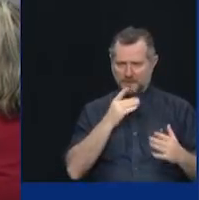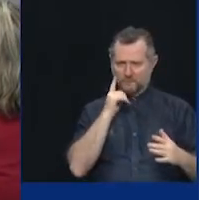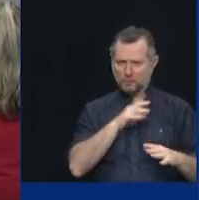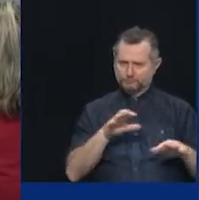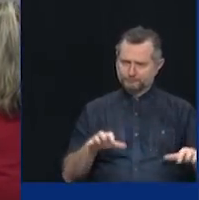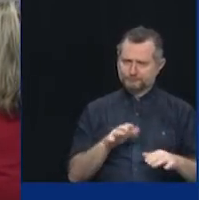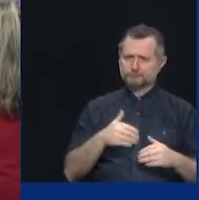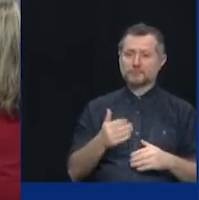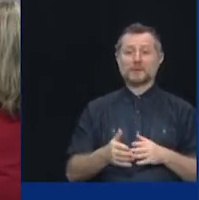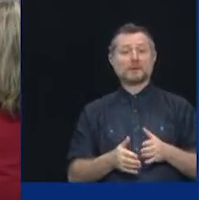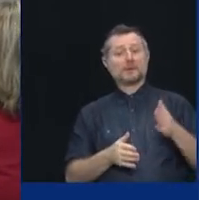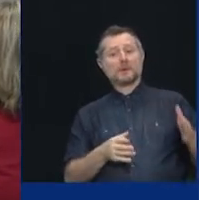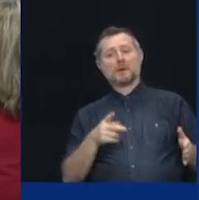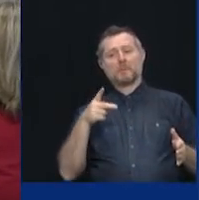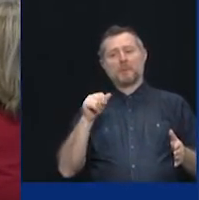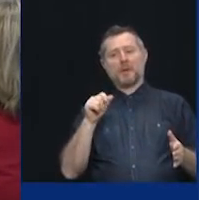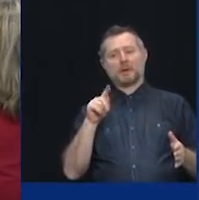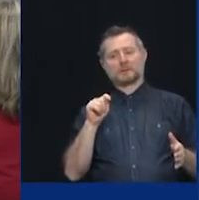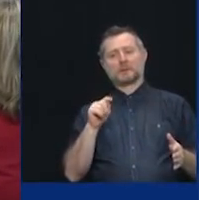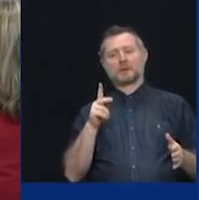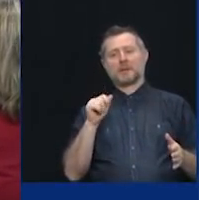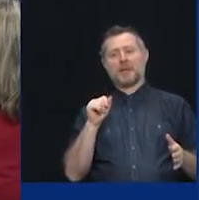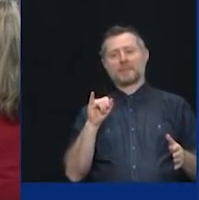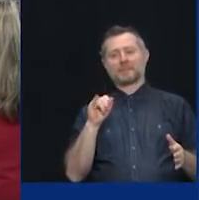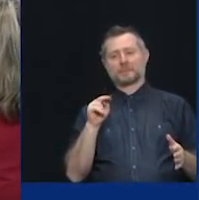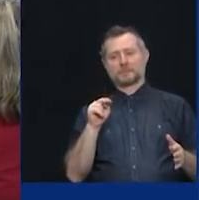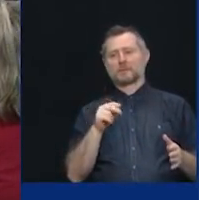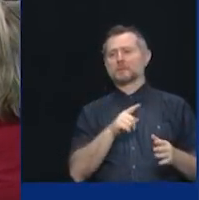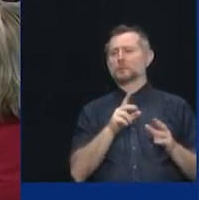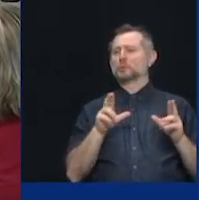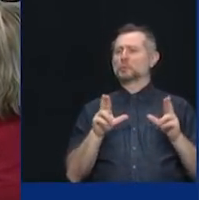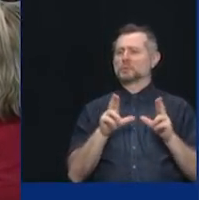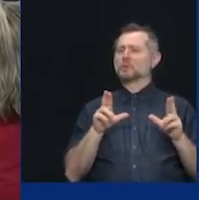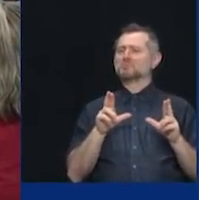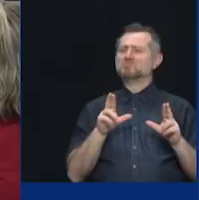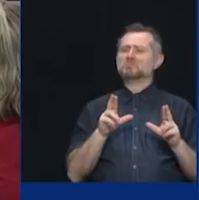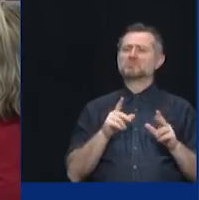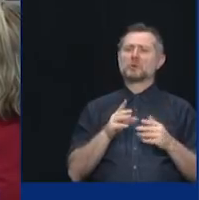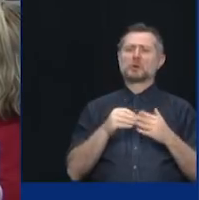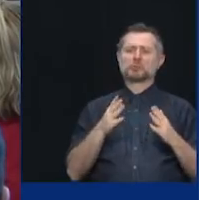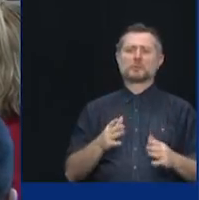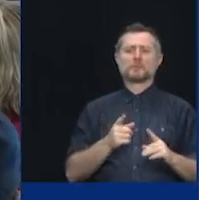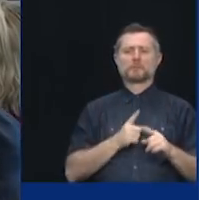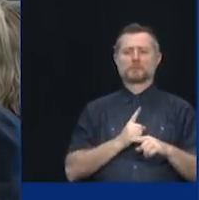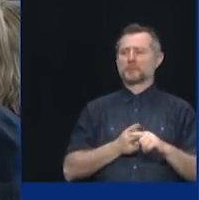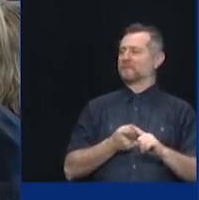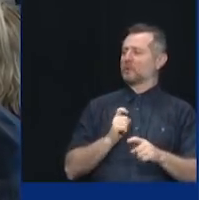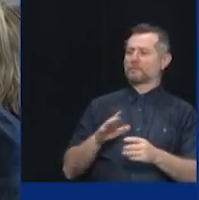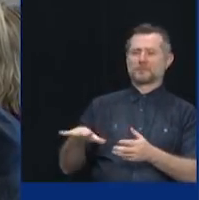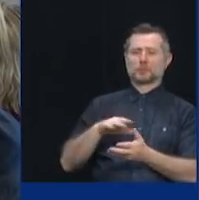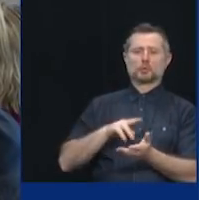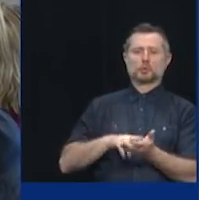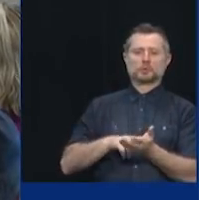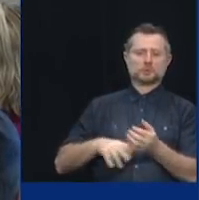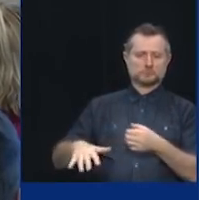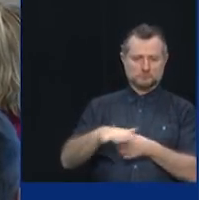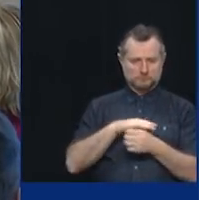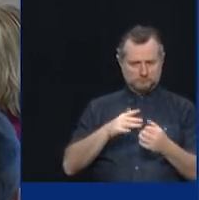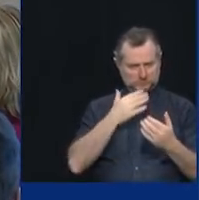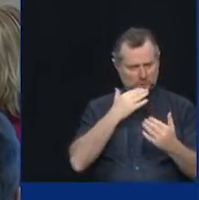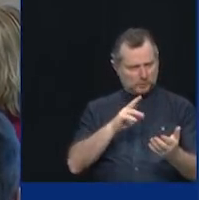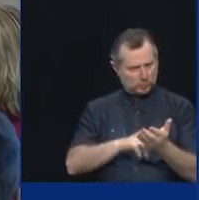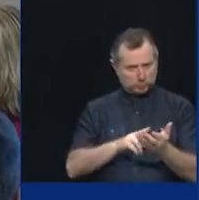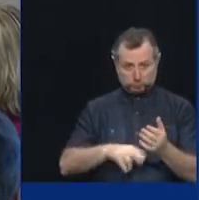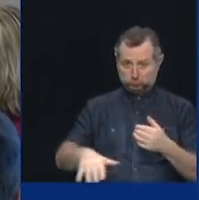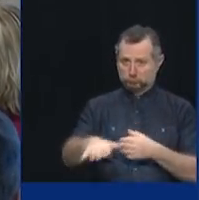left, Pat Kane, another great labor leader from the nurses. And we want to thank the nurses very much for this